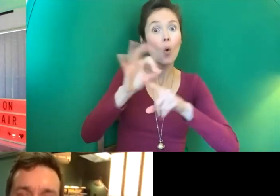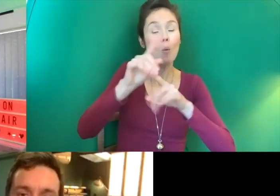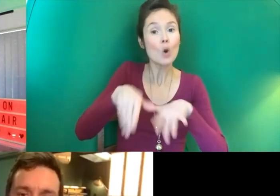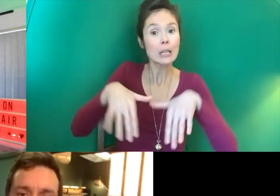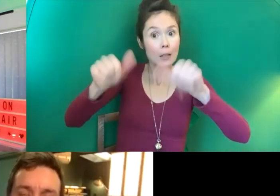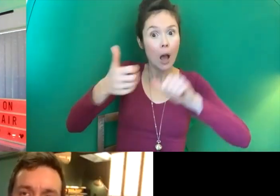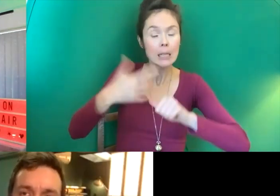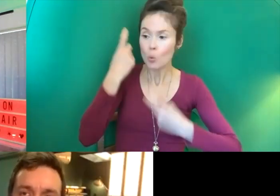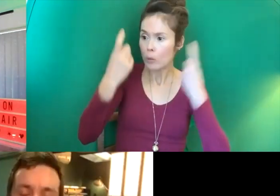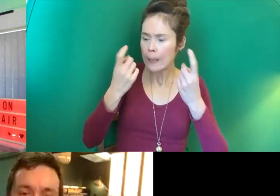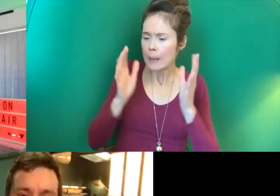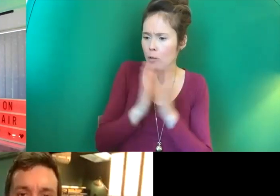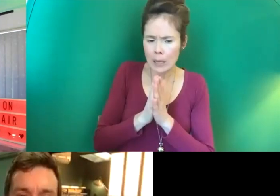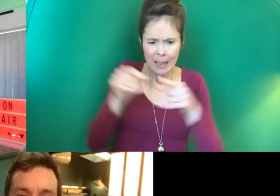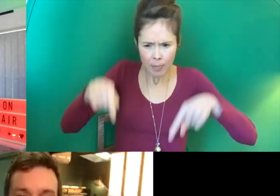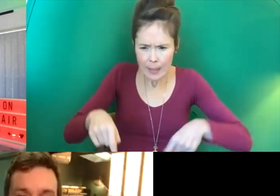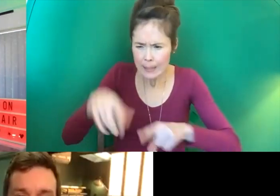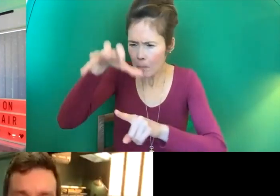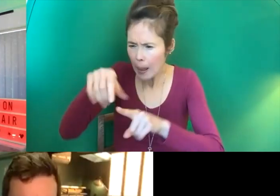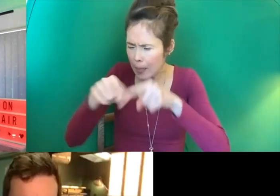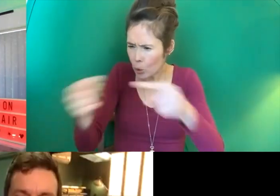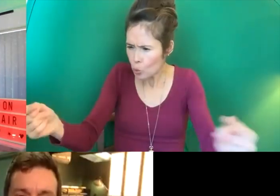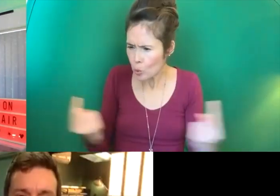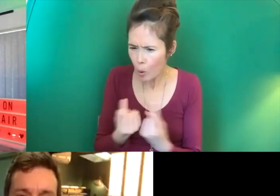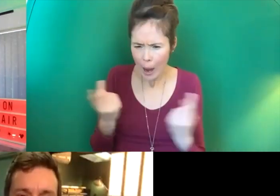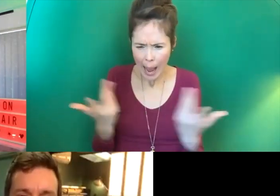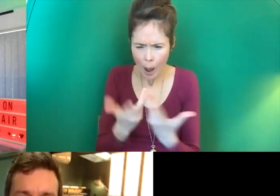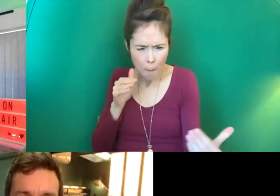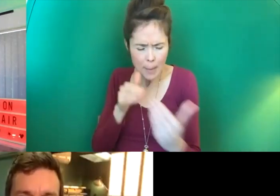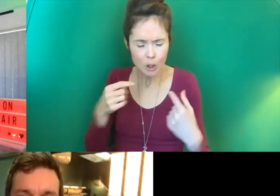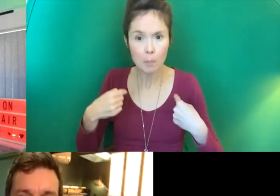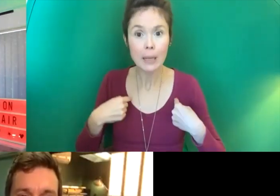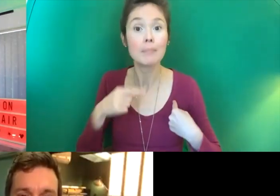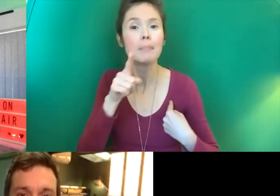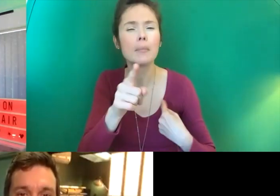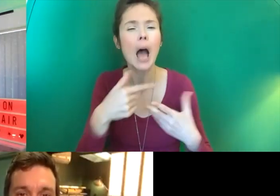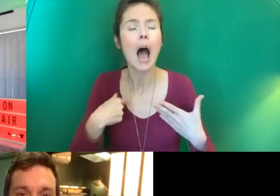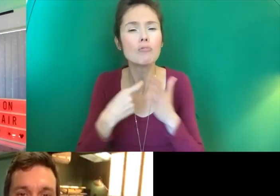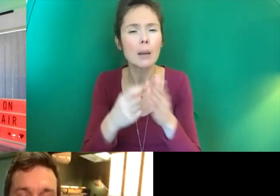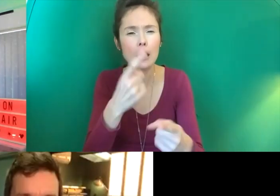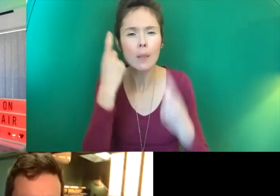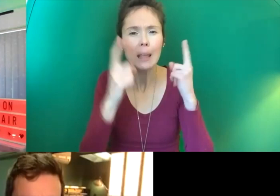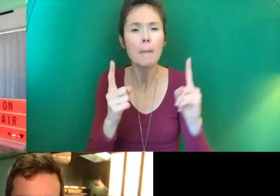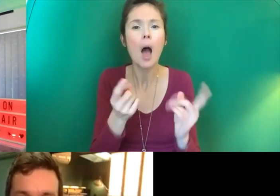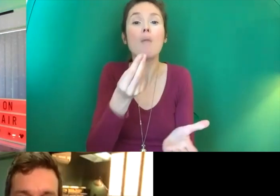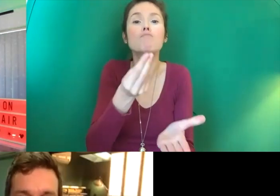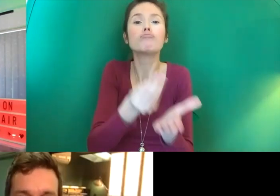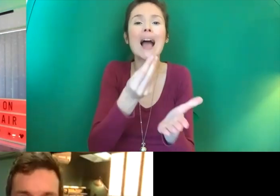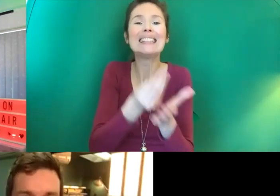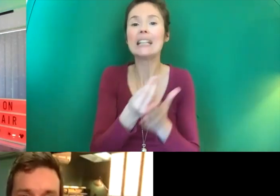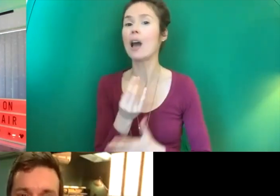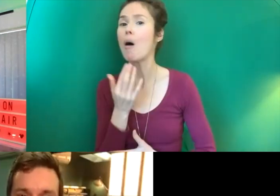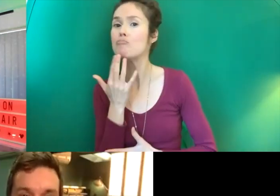And if we just price to be the cheapest or the most efficient, or price